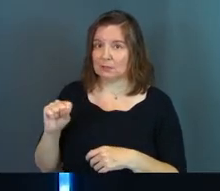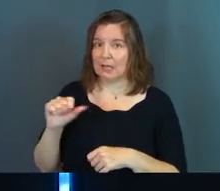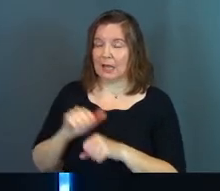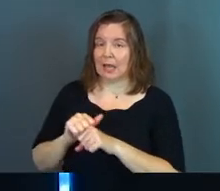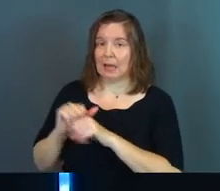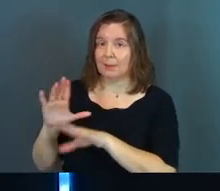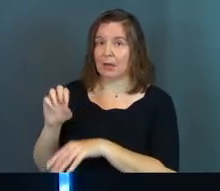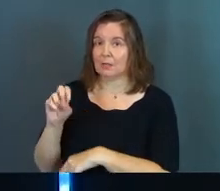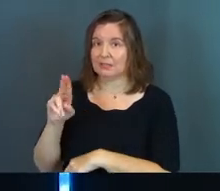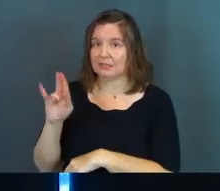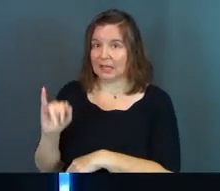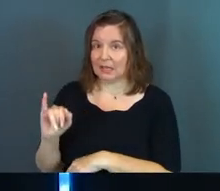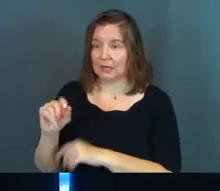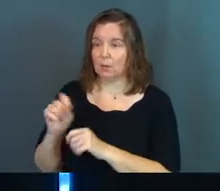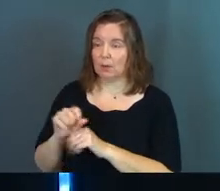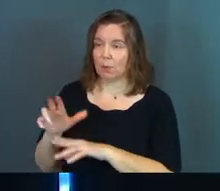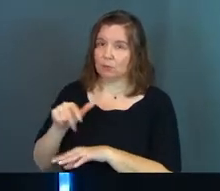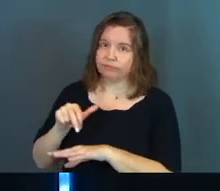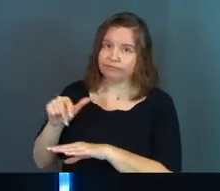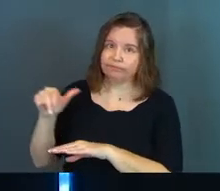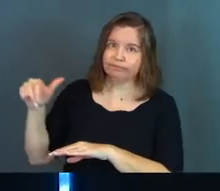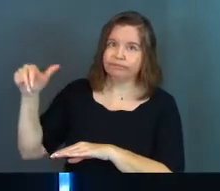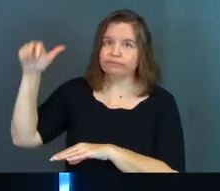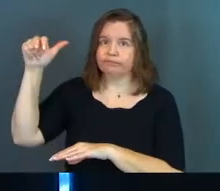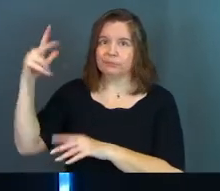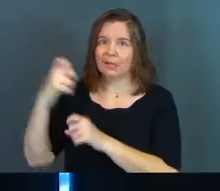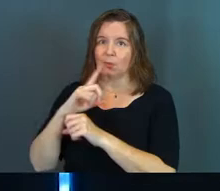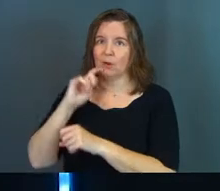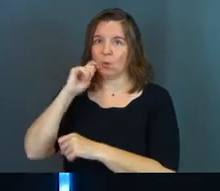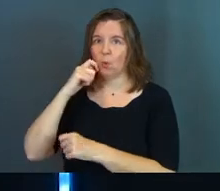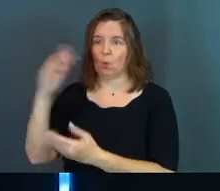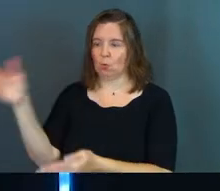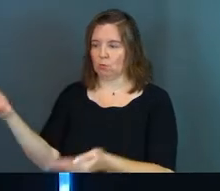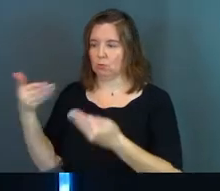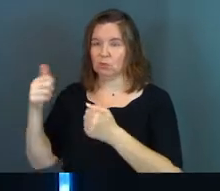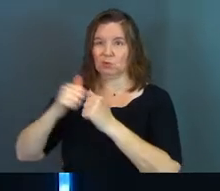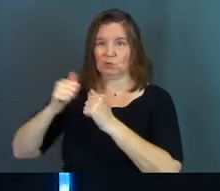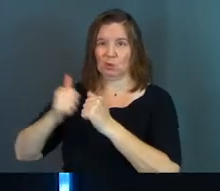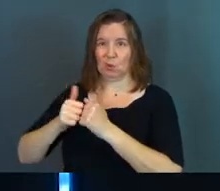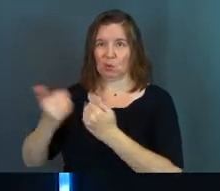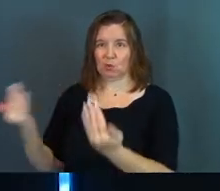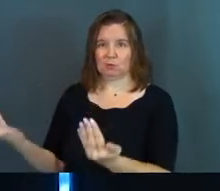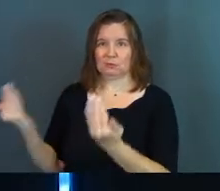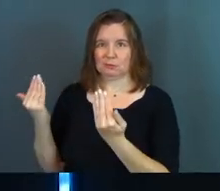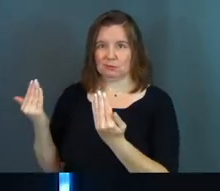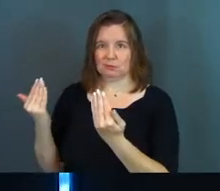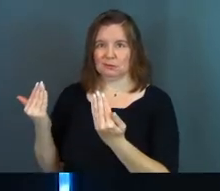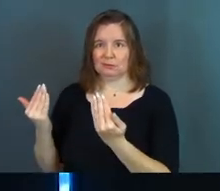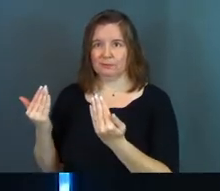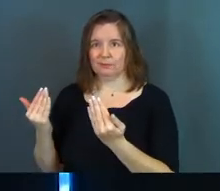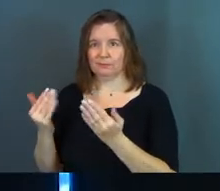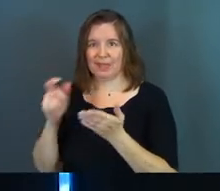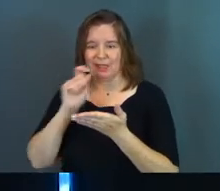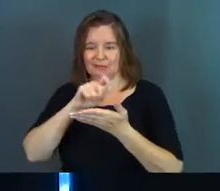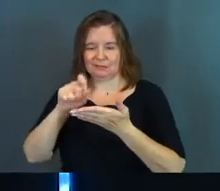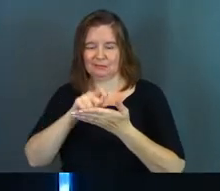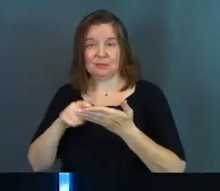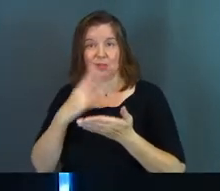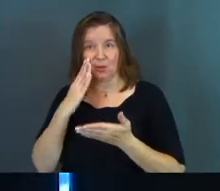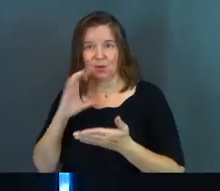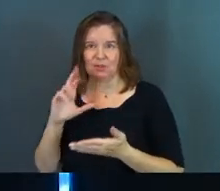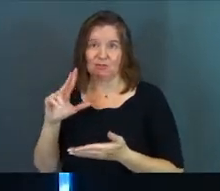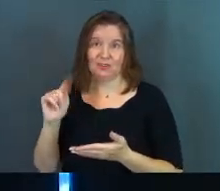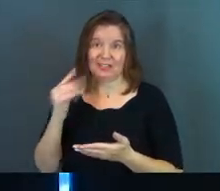Mount Sinai, right? It's when Moses went up on the mountain. He got these really cool stones that Jesus used, or God used a cricket to, like, etch in, you know what